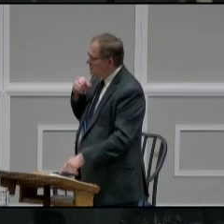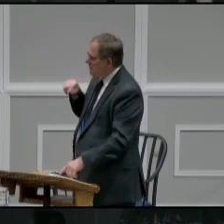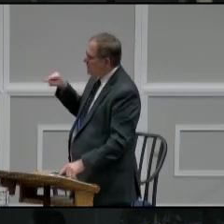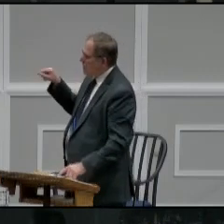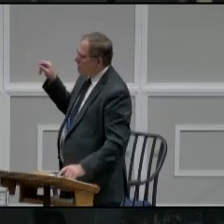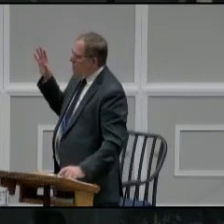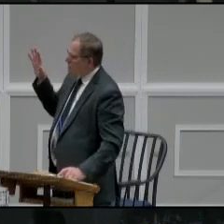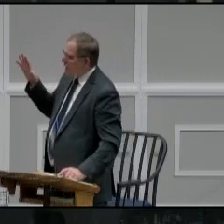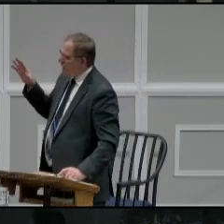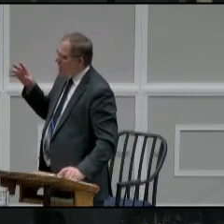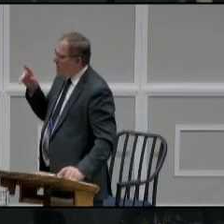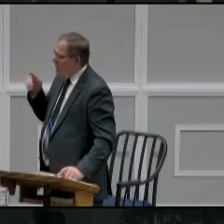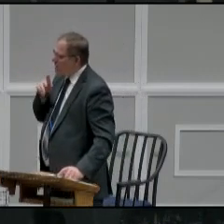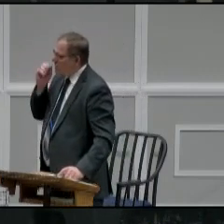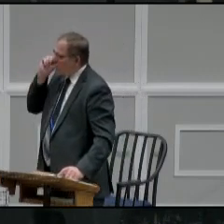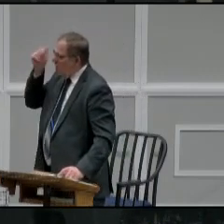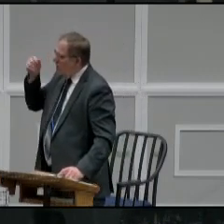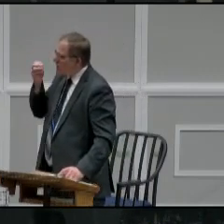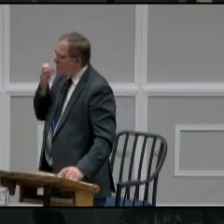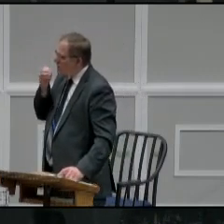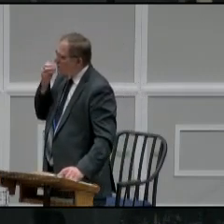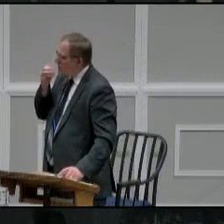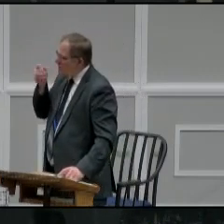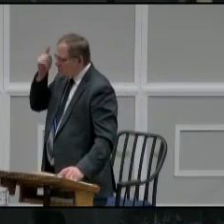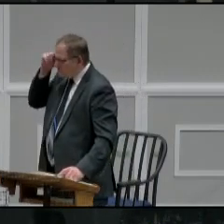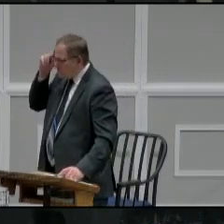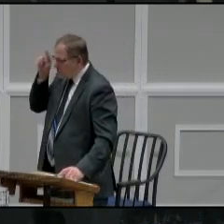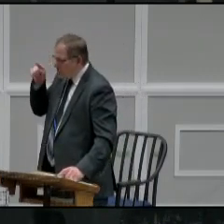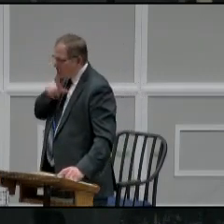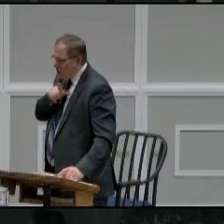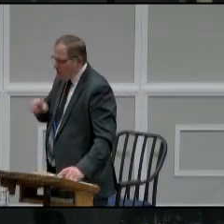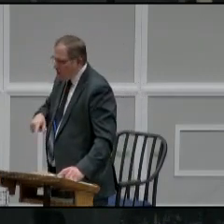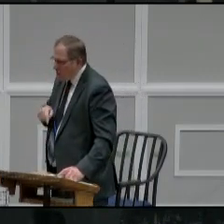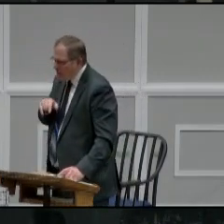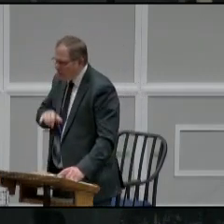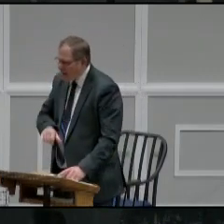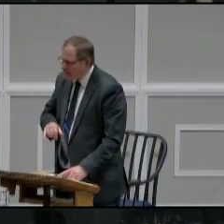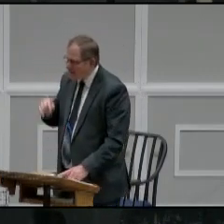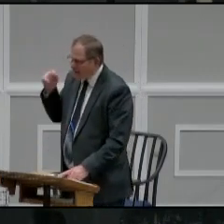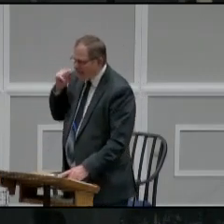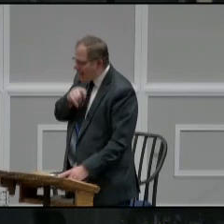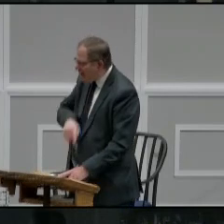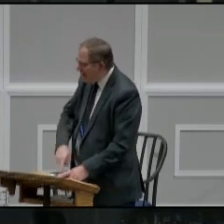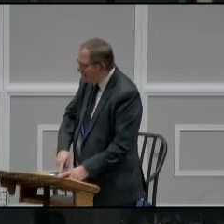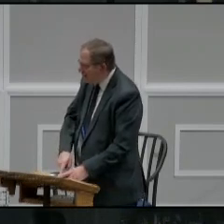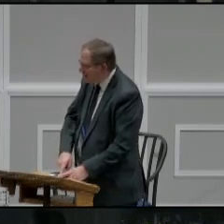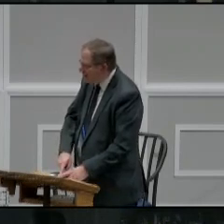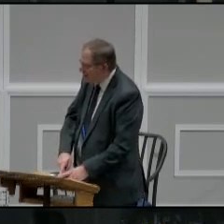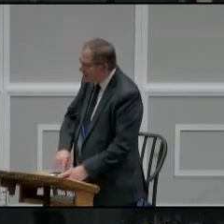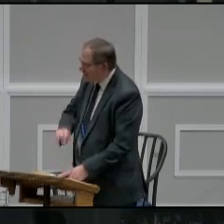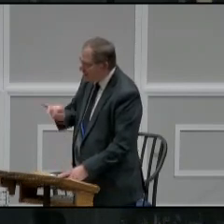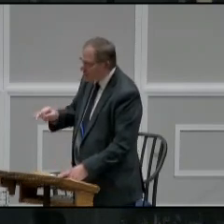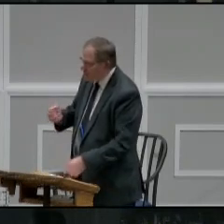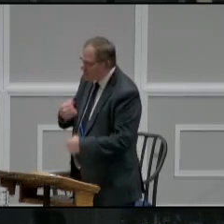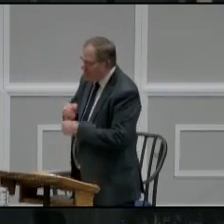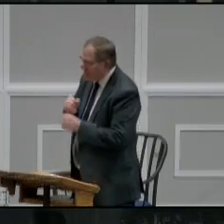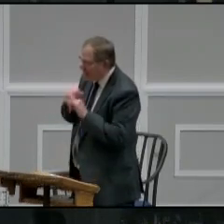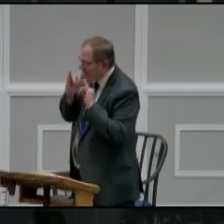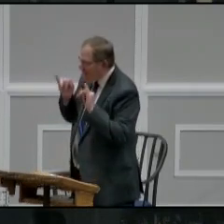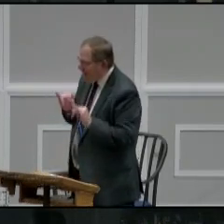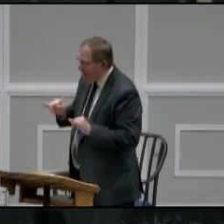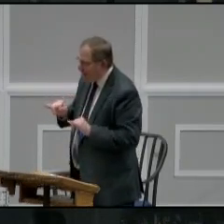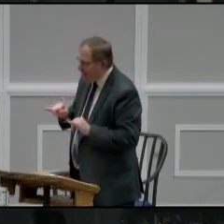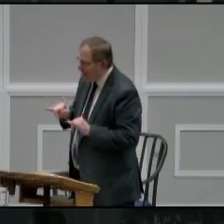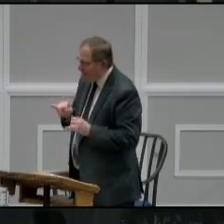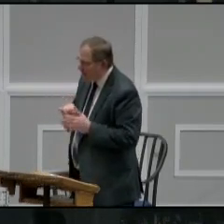is a feast to who? To the Lord. That's a capital L-O-R-D. All capitals. You know who